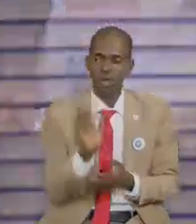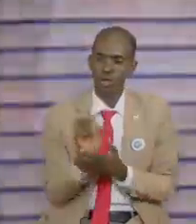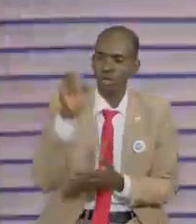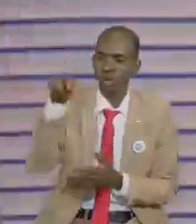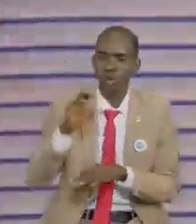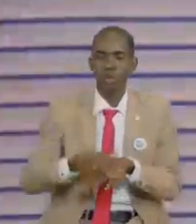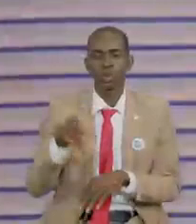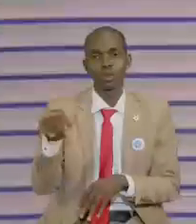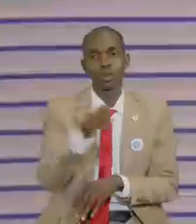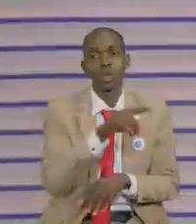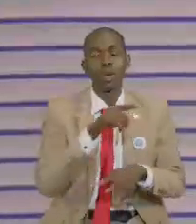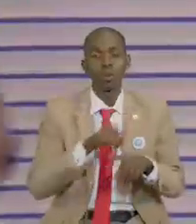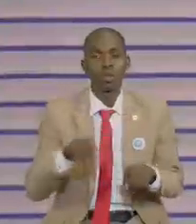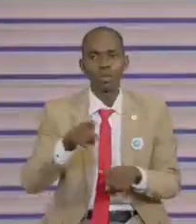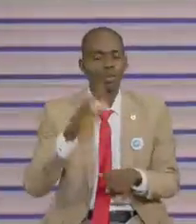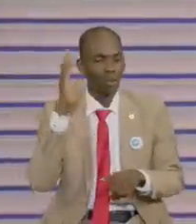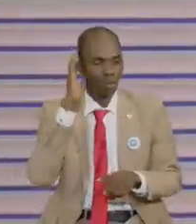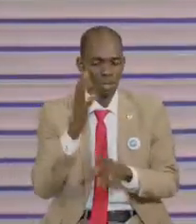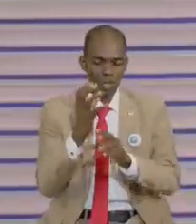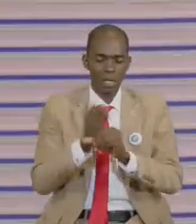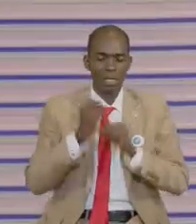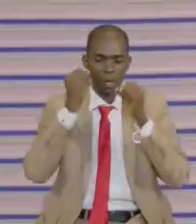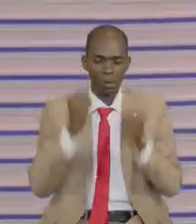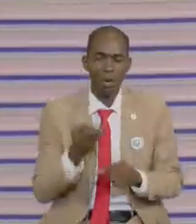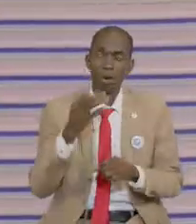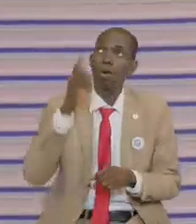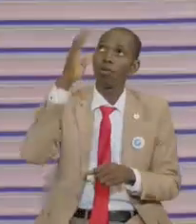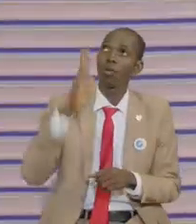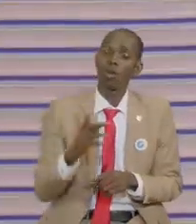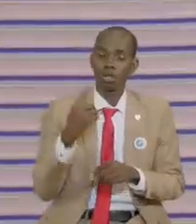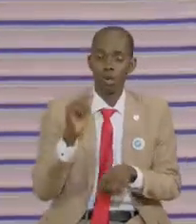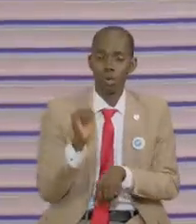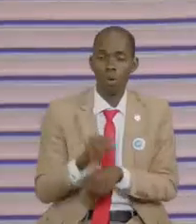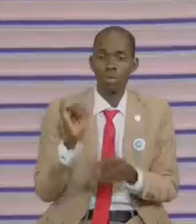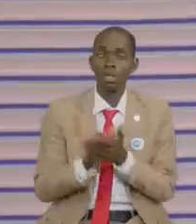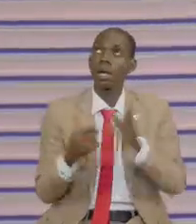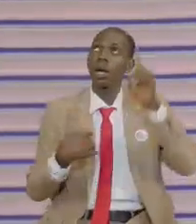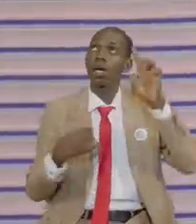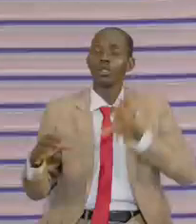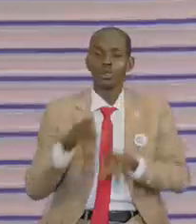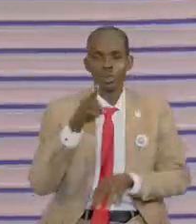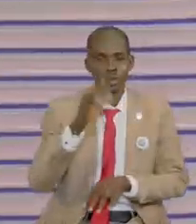But you manifest the power of God, the works I do, he shall do.